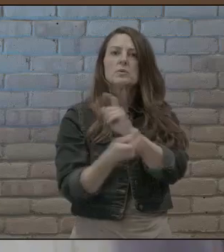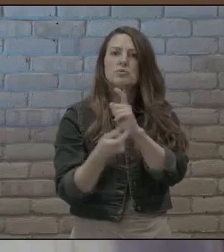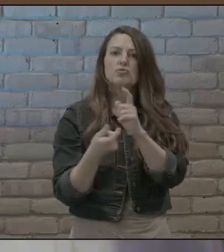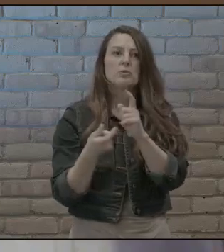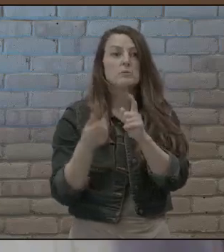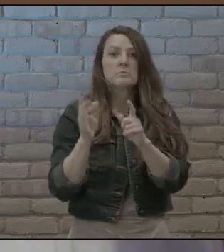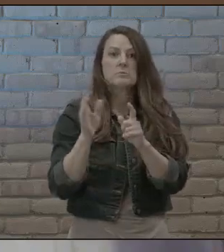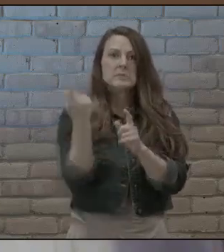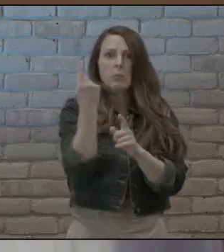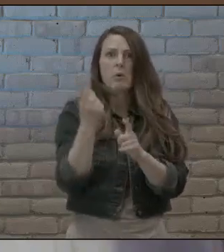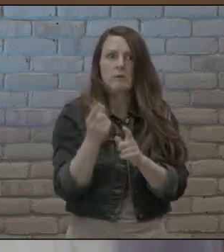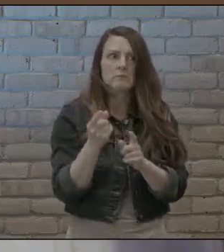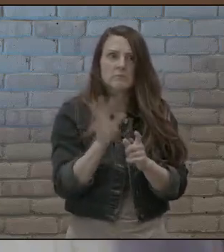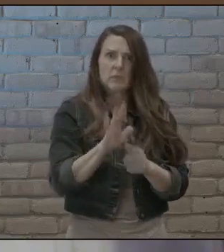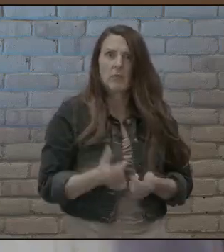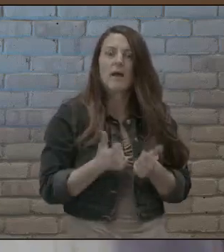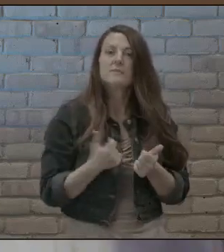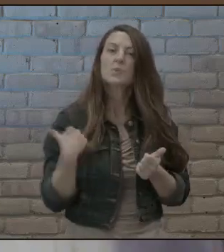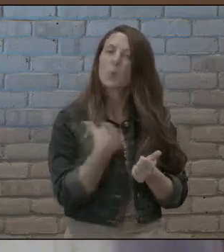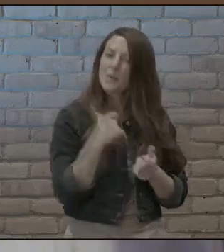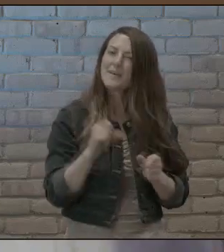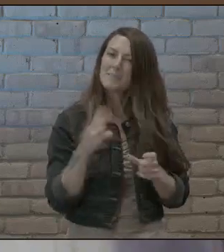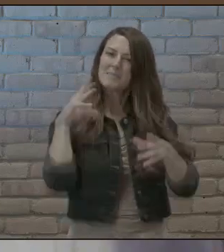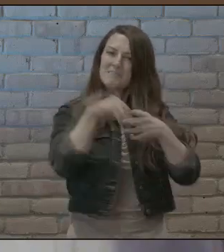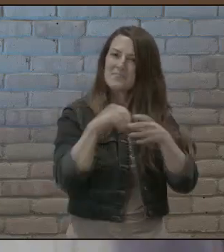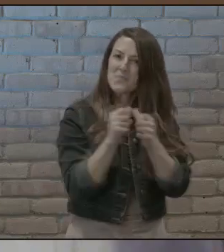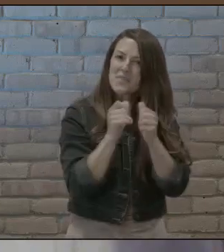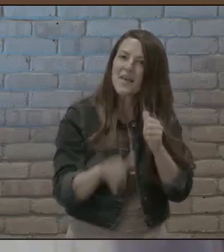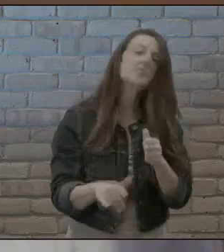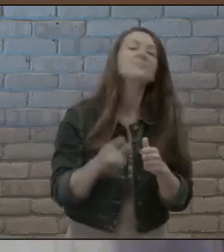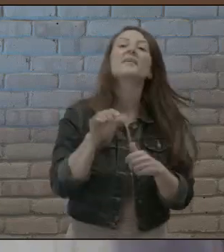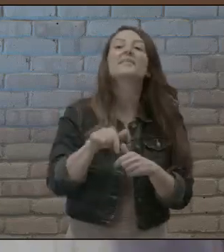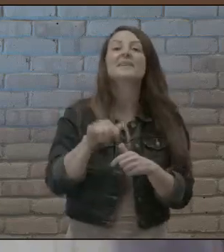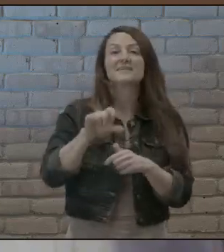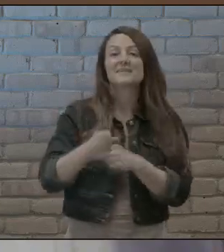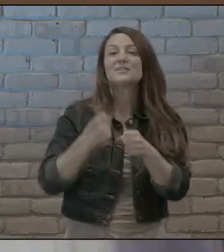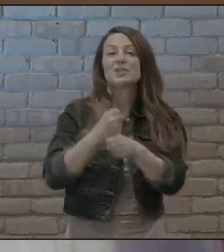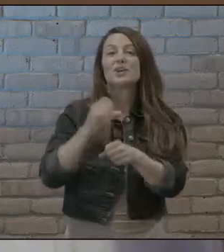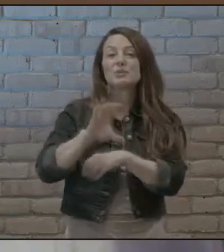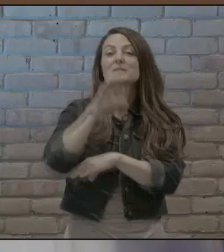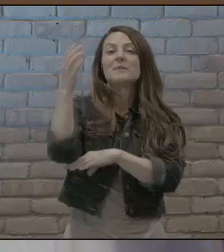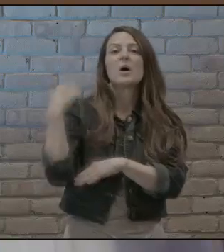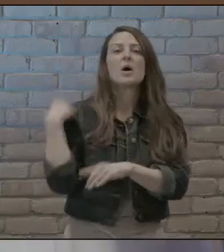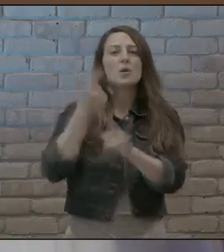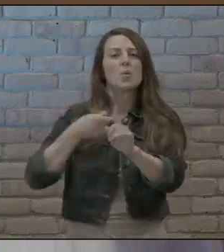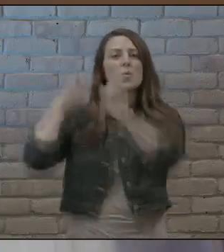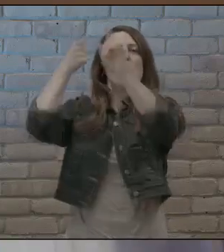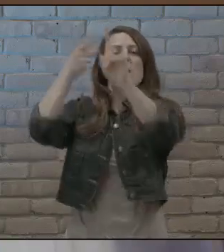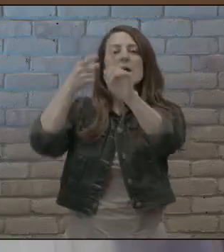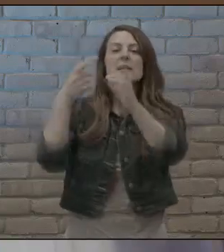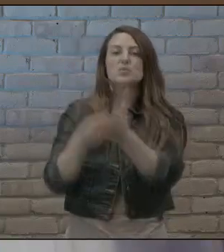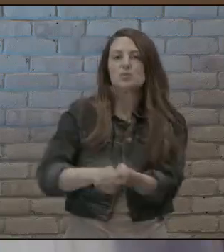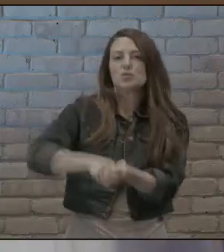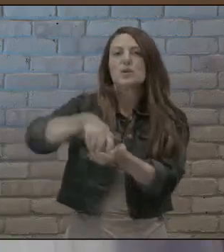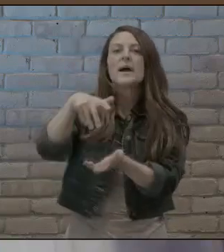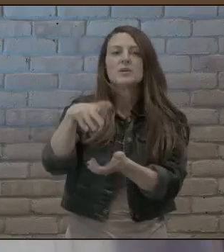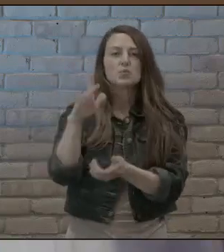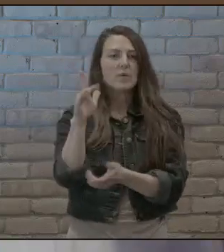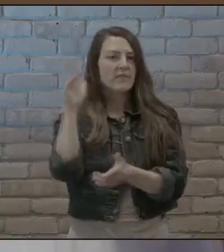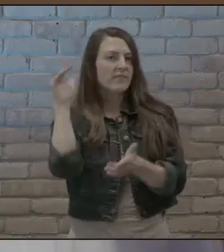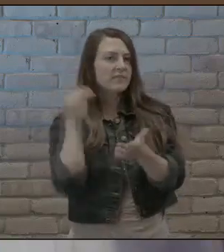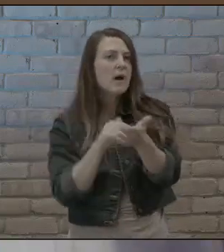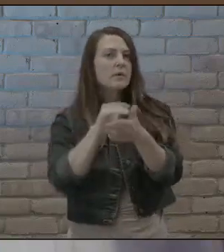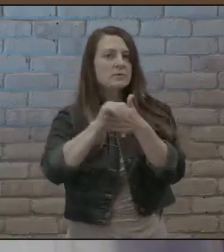future story. And we get to be a part of that. This Christmas, we have the goal of raising $25,000 to be able to donate